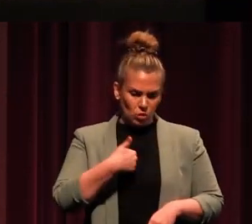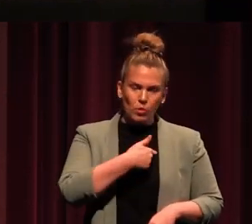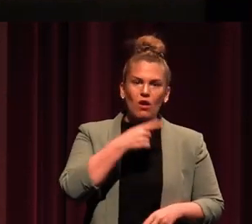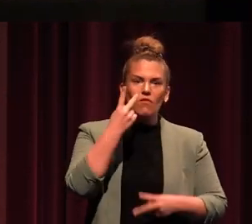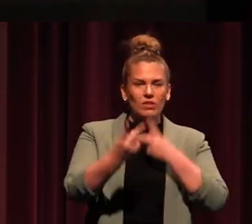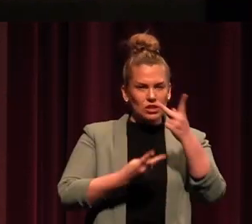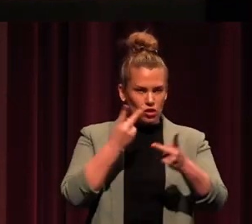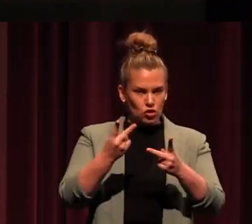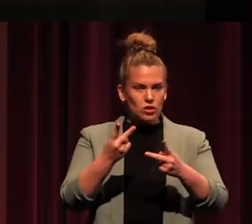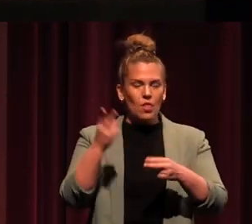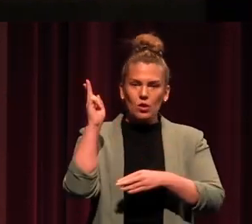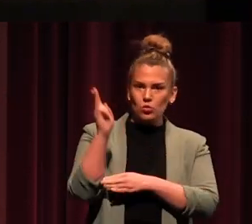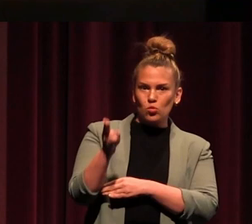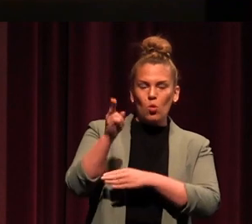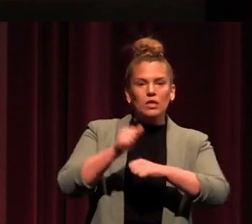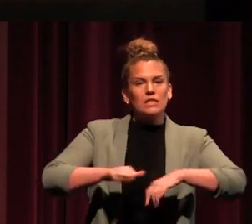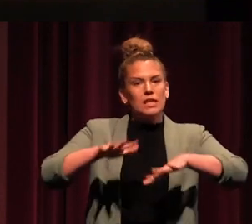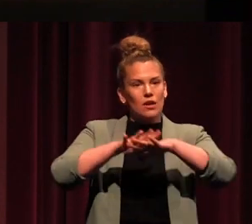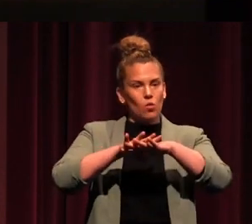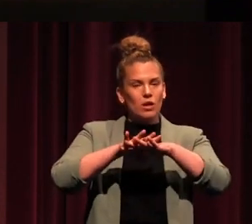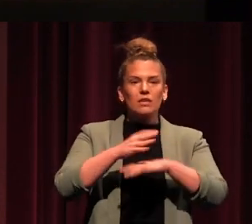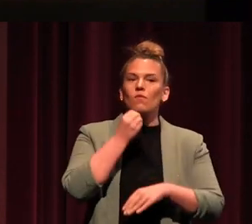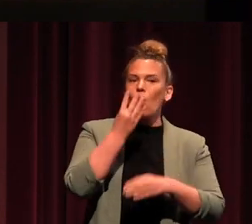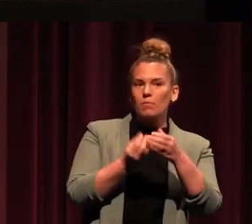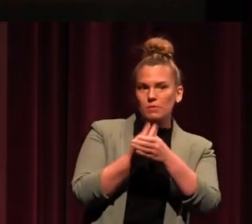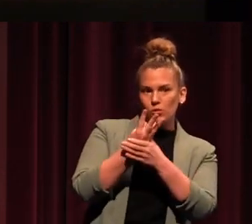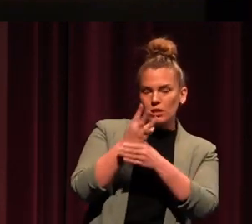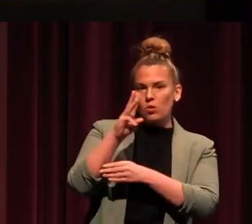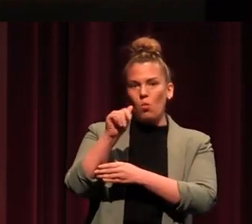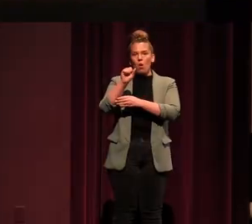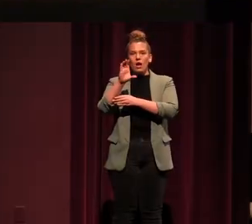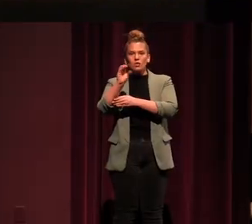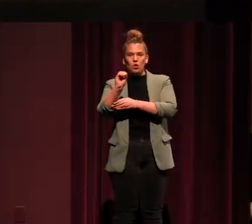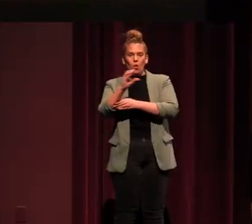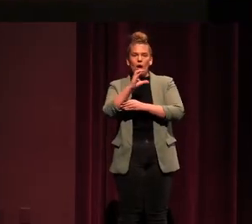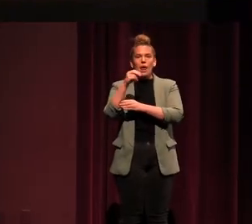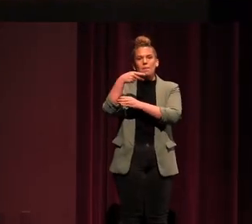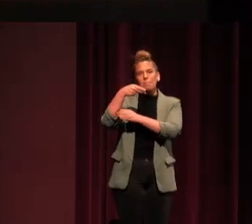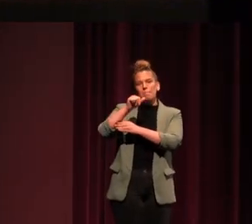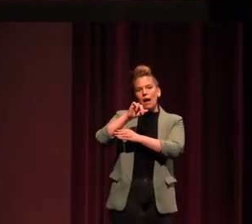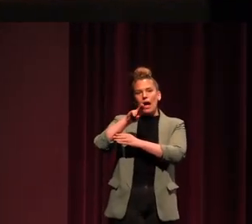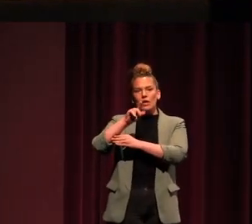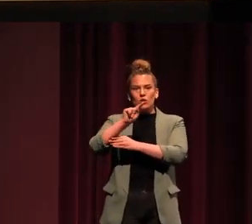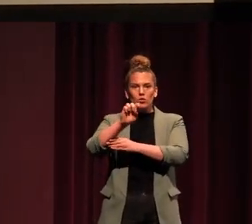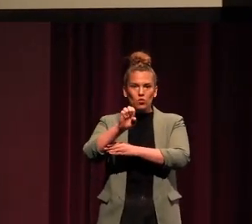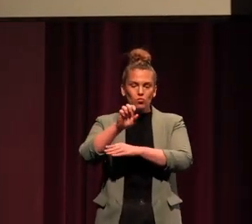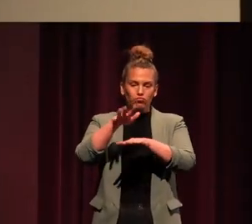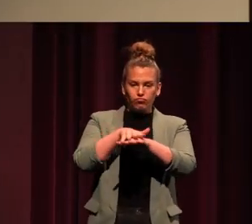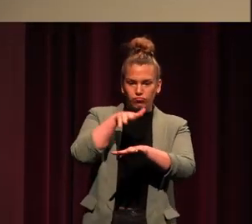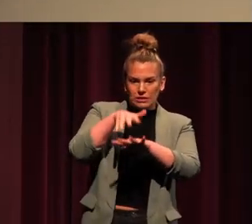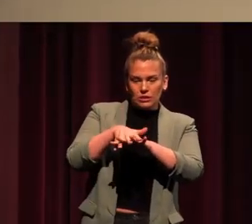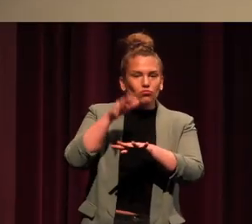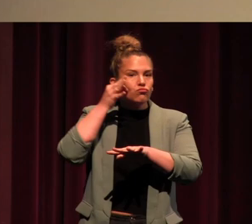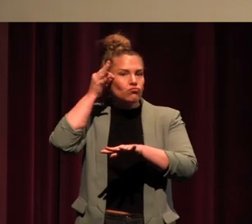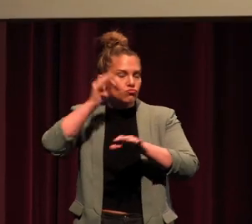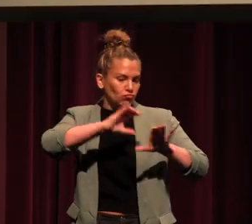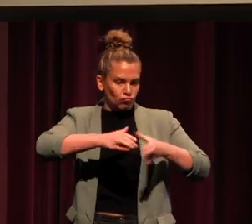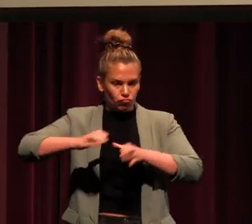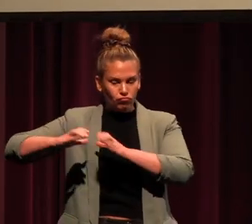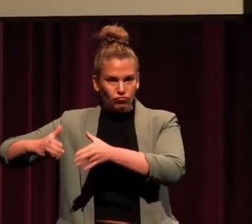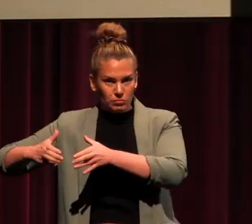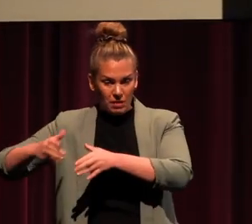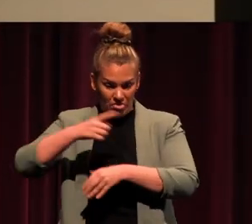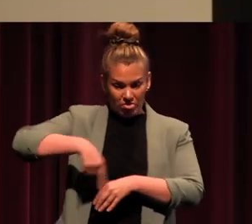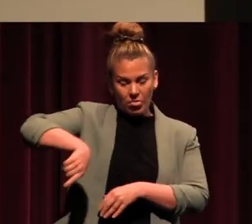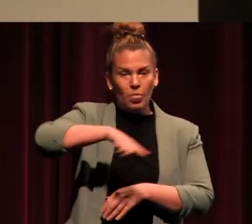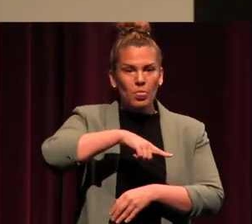historical territories of the Warm Springs, Wasco, and Paiute bands of Native Americans.